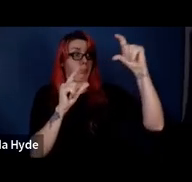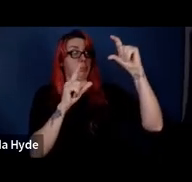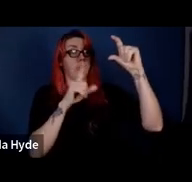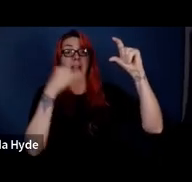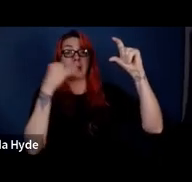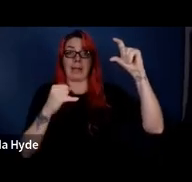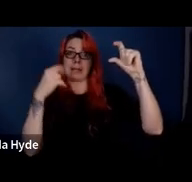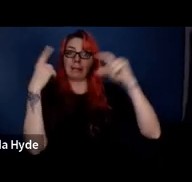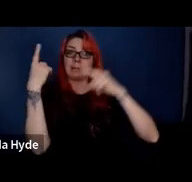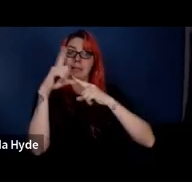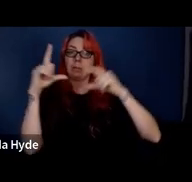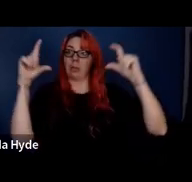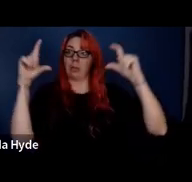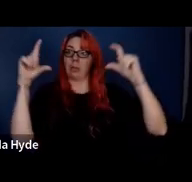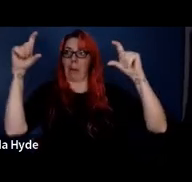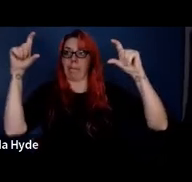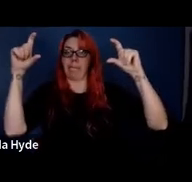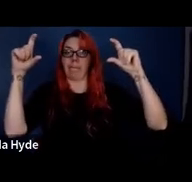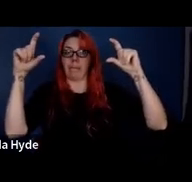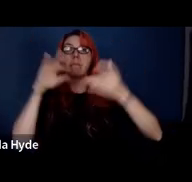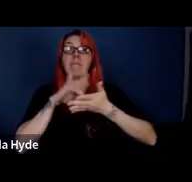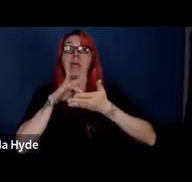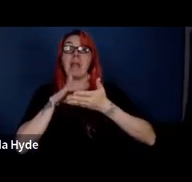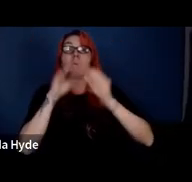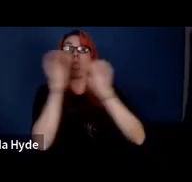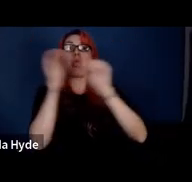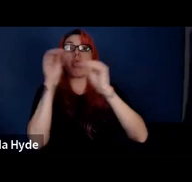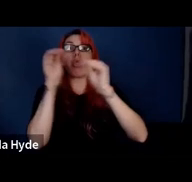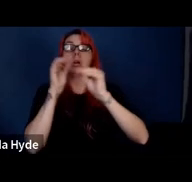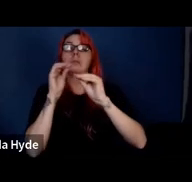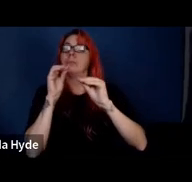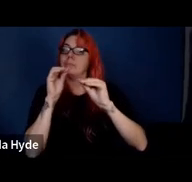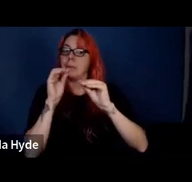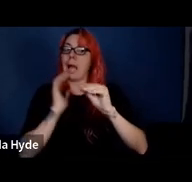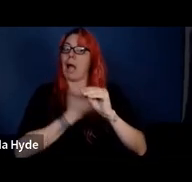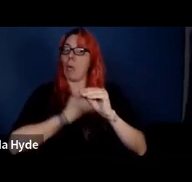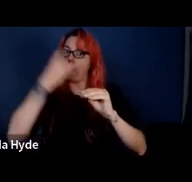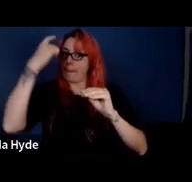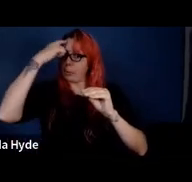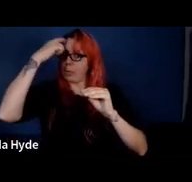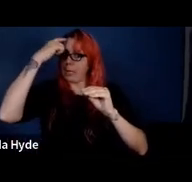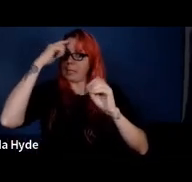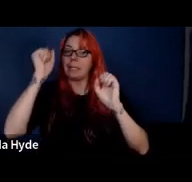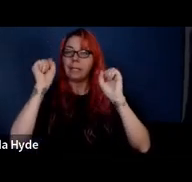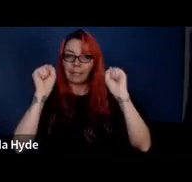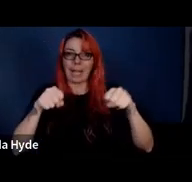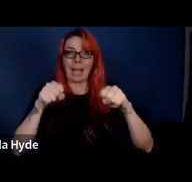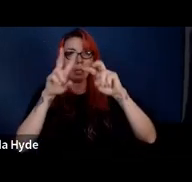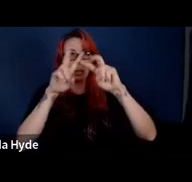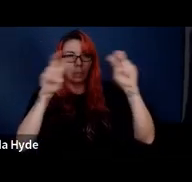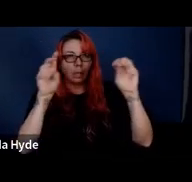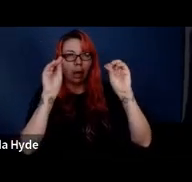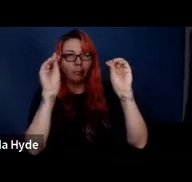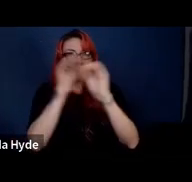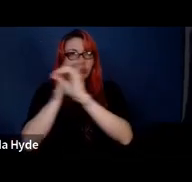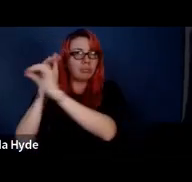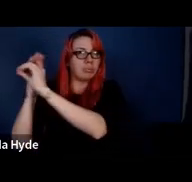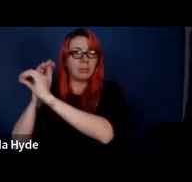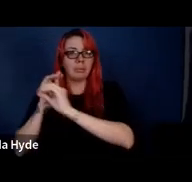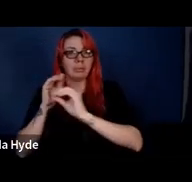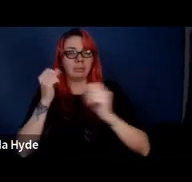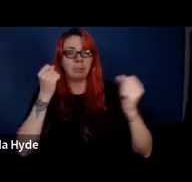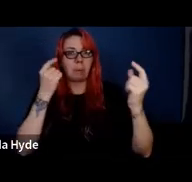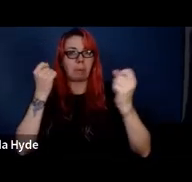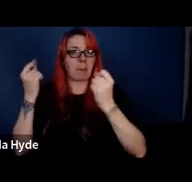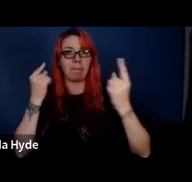language, context. Ah, great. So you're leaning into it. I mean, the other thing that I would add here, just that fits with